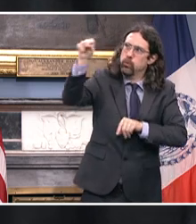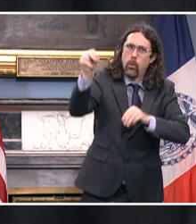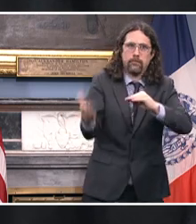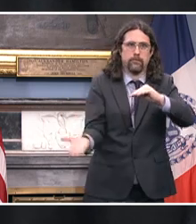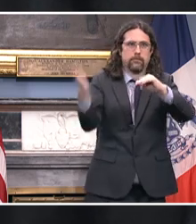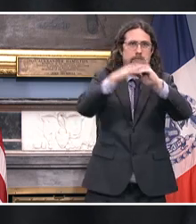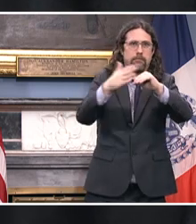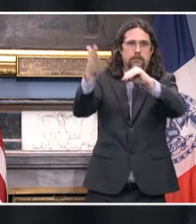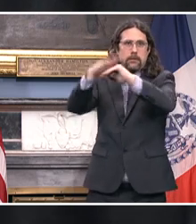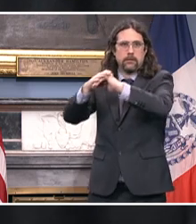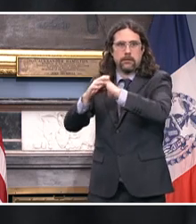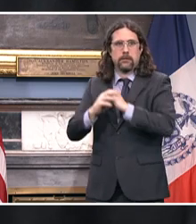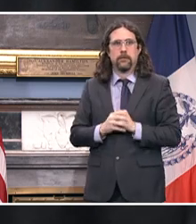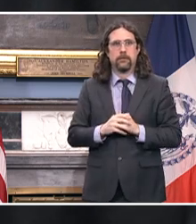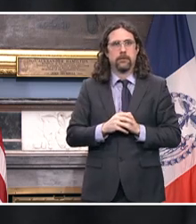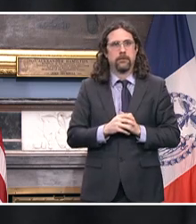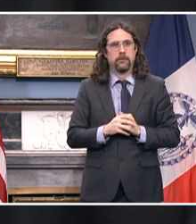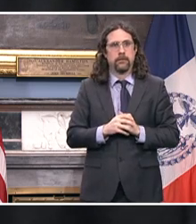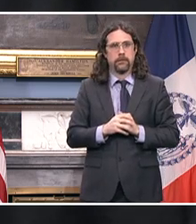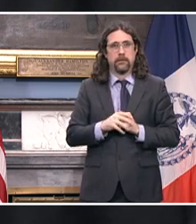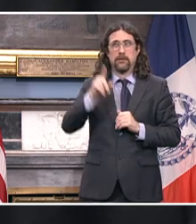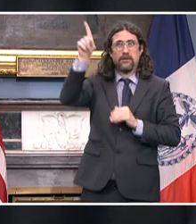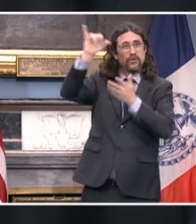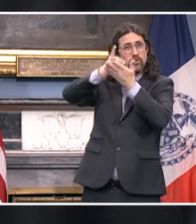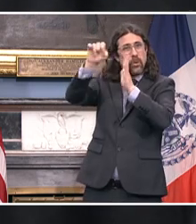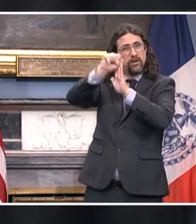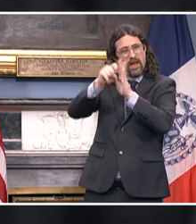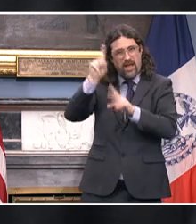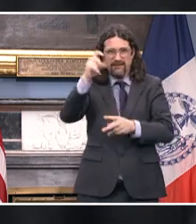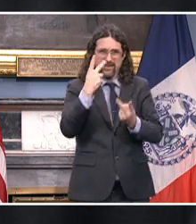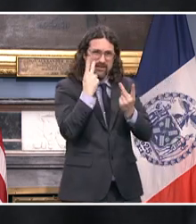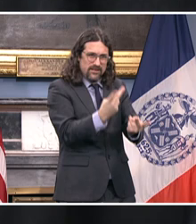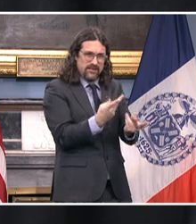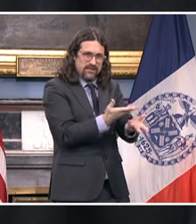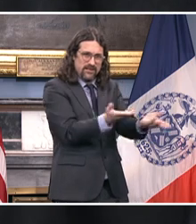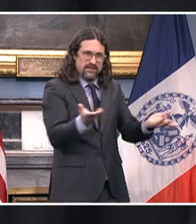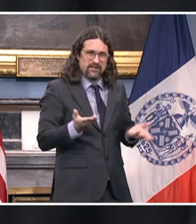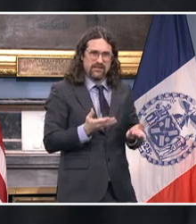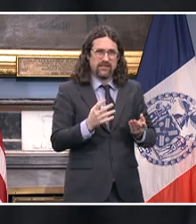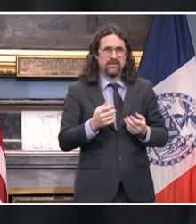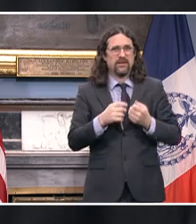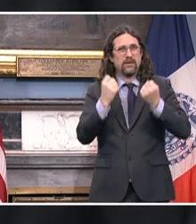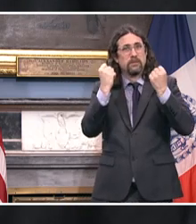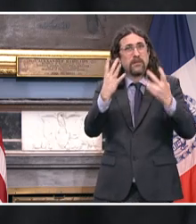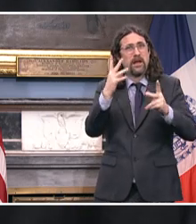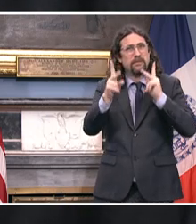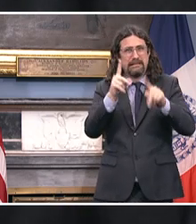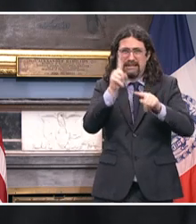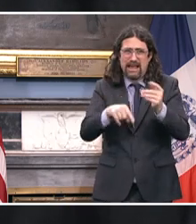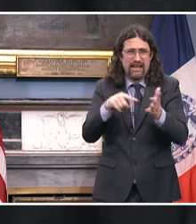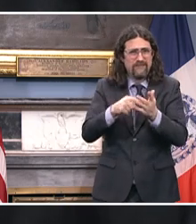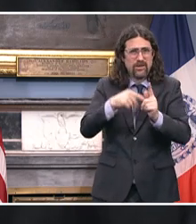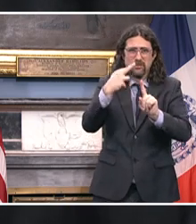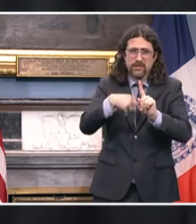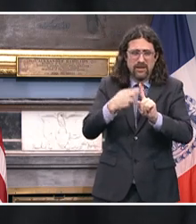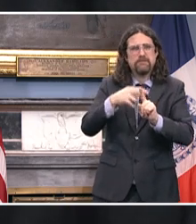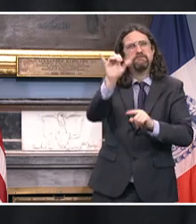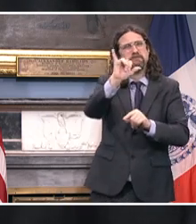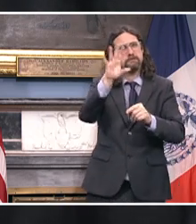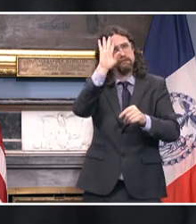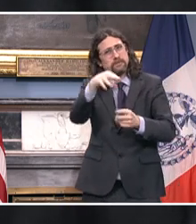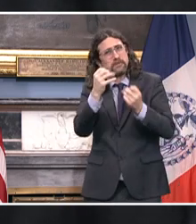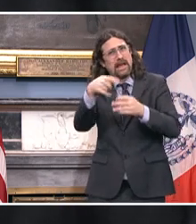security deposit. That's going to take a legal change. I'm asking the state to do that right away. So folks who have no